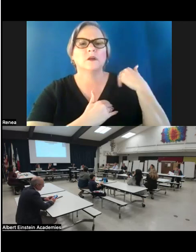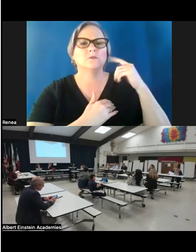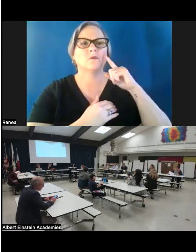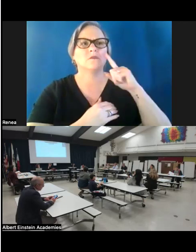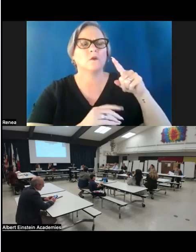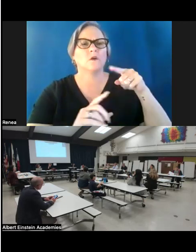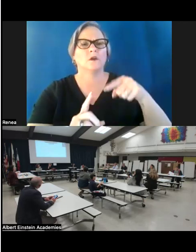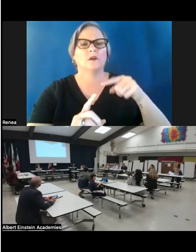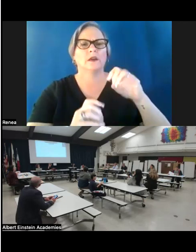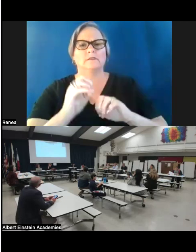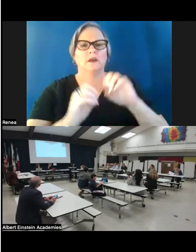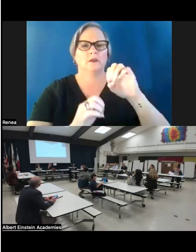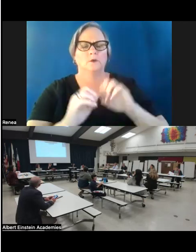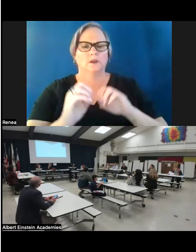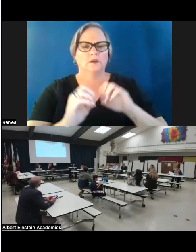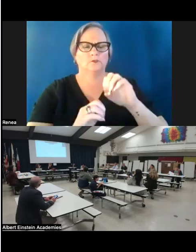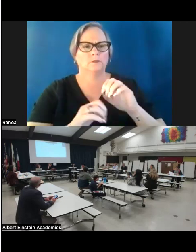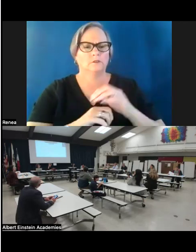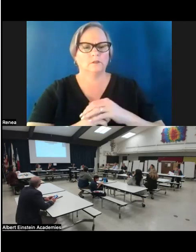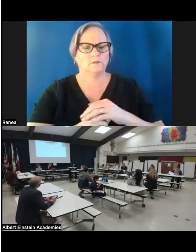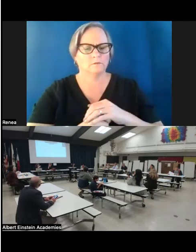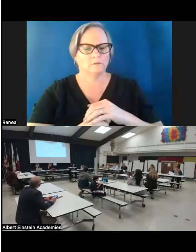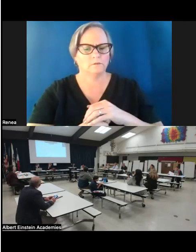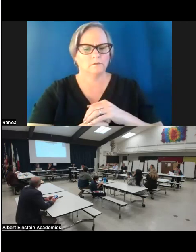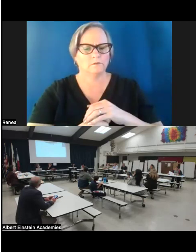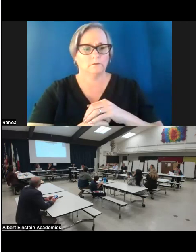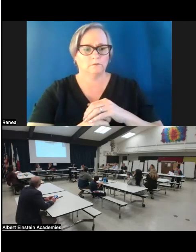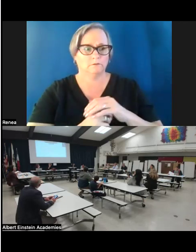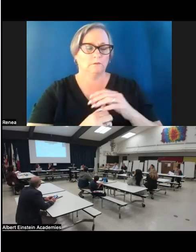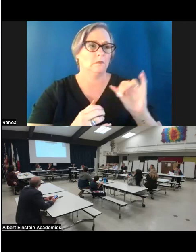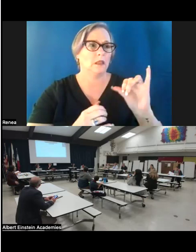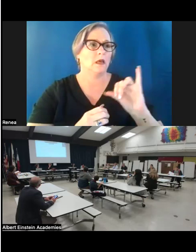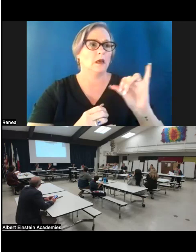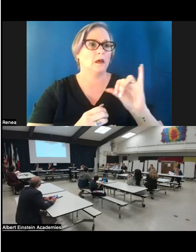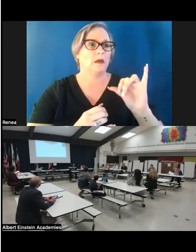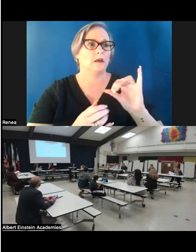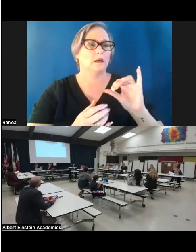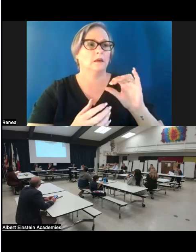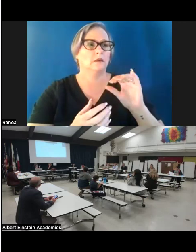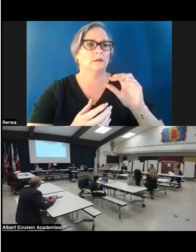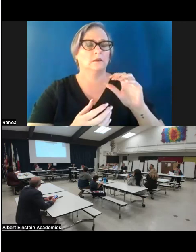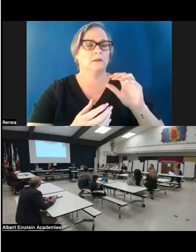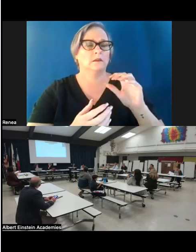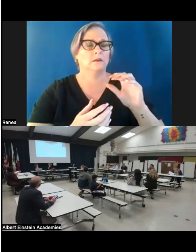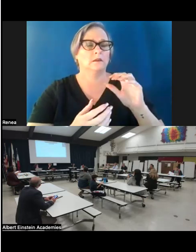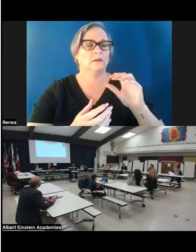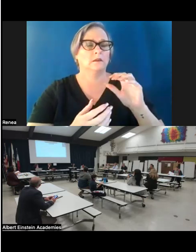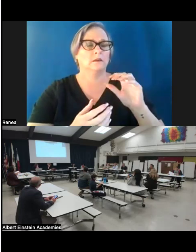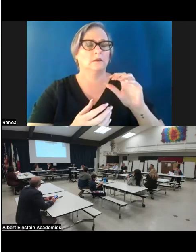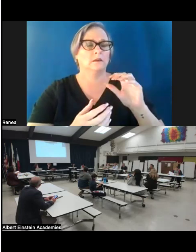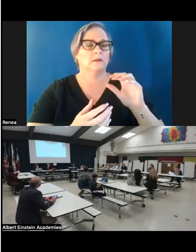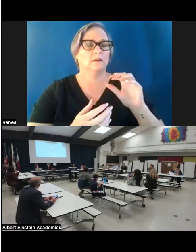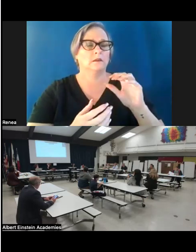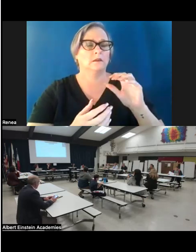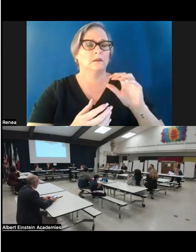components in the year? Would it be a combination of, would it be members from the SSC if that was their